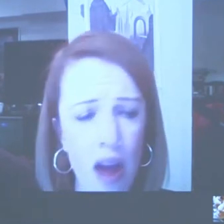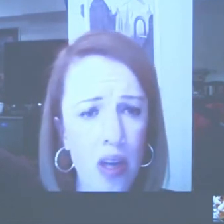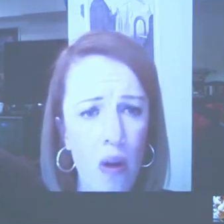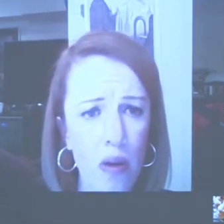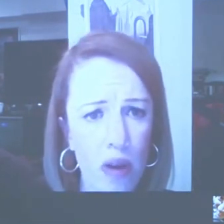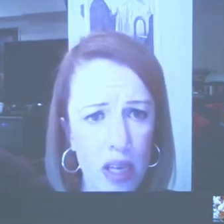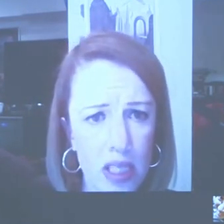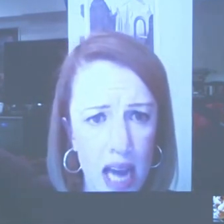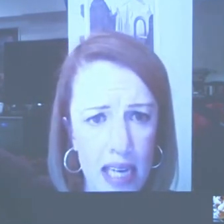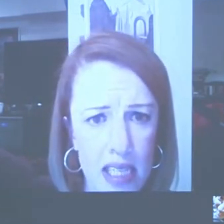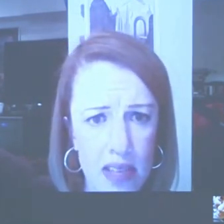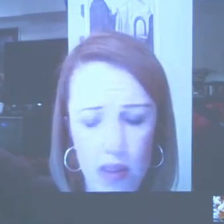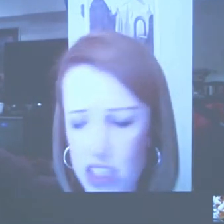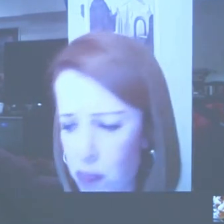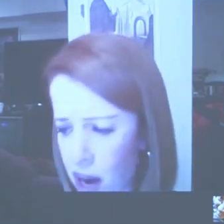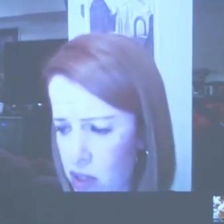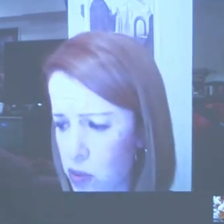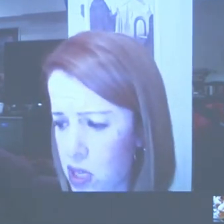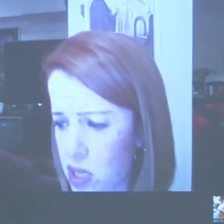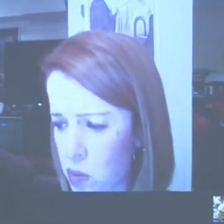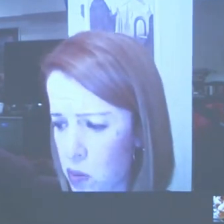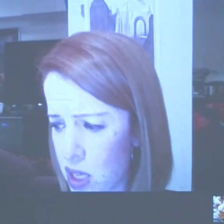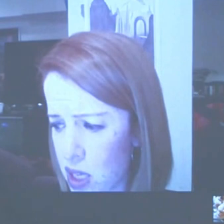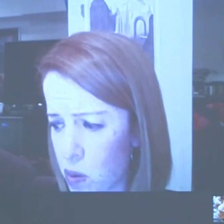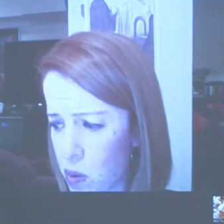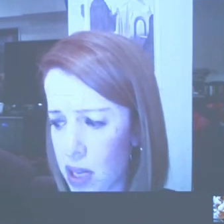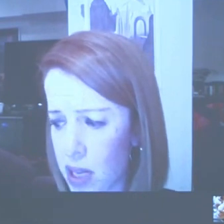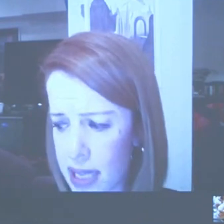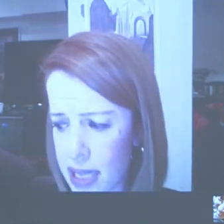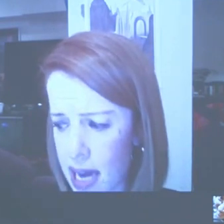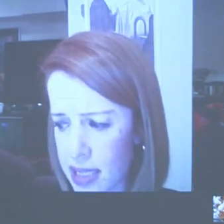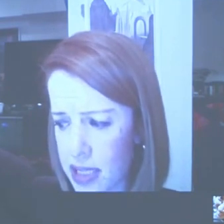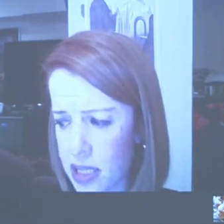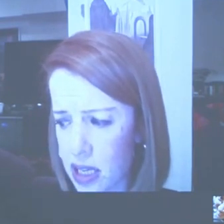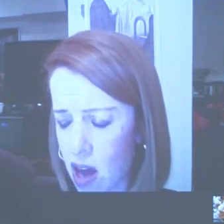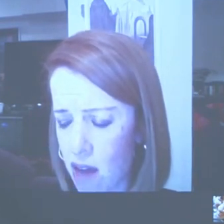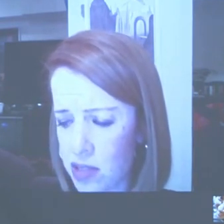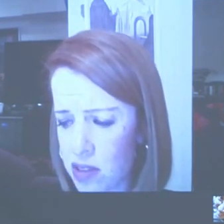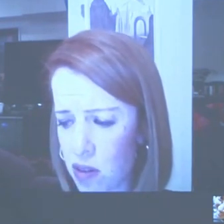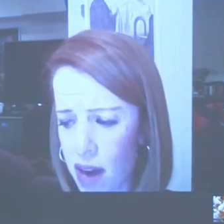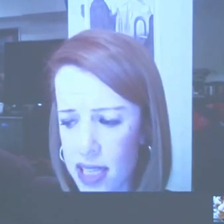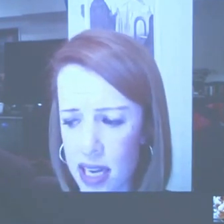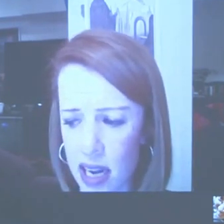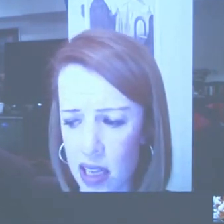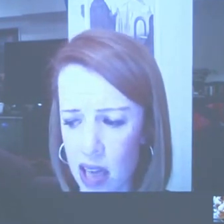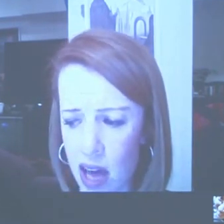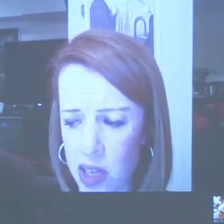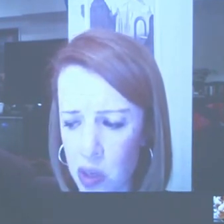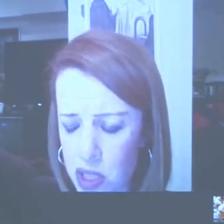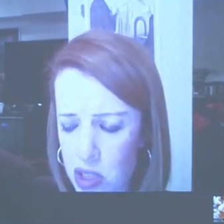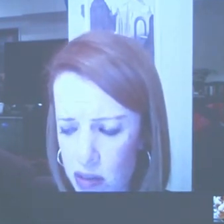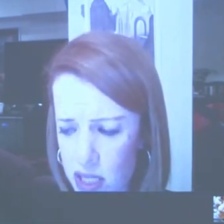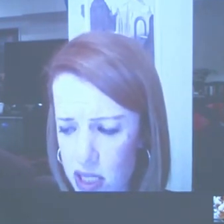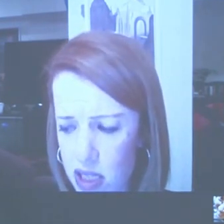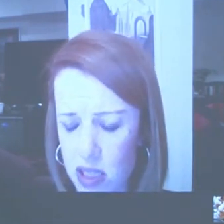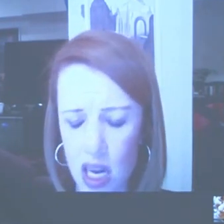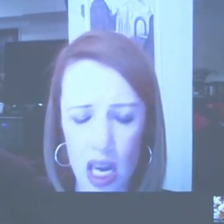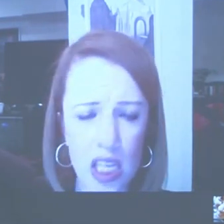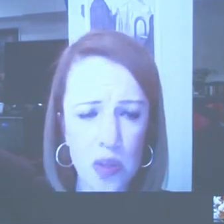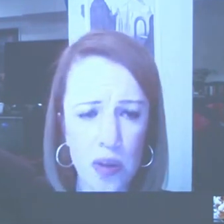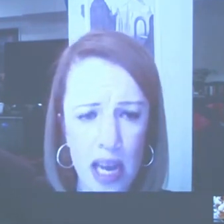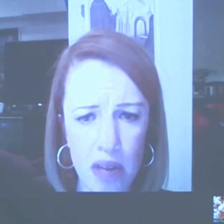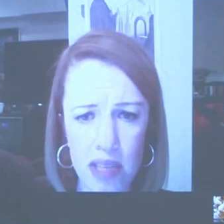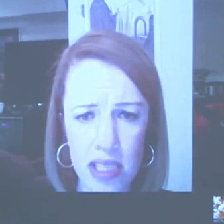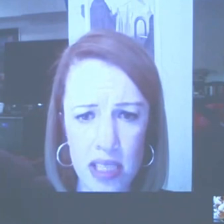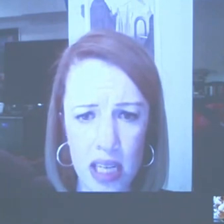our ongoing work tied to the civil rights of parents with disabilities, we were really excited to see the Office of Civil Rights at Health and Human Services